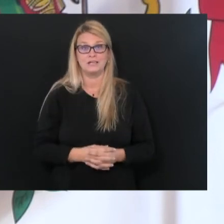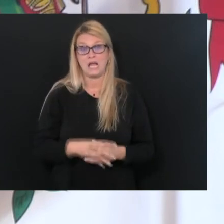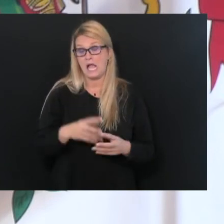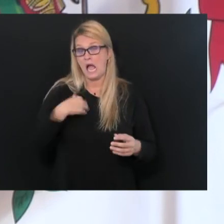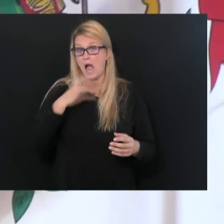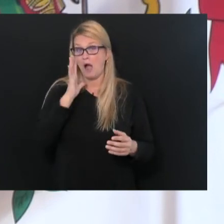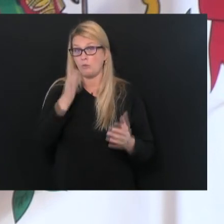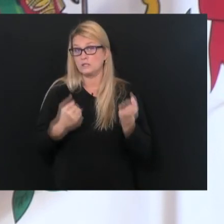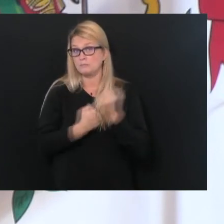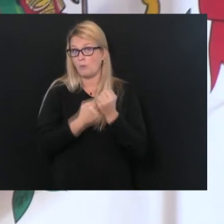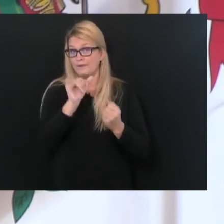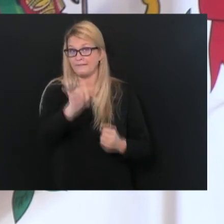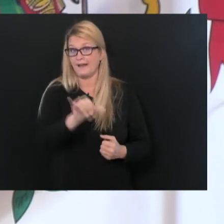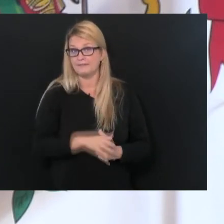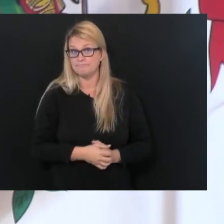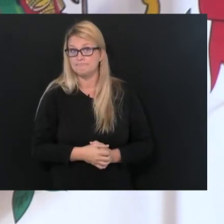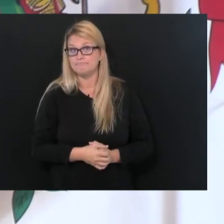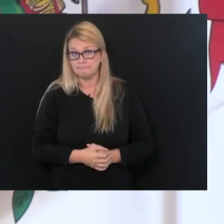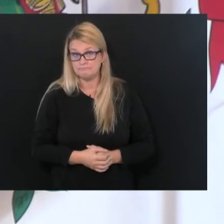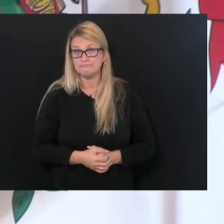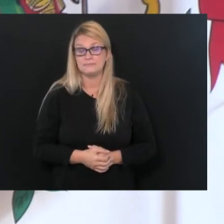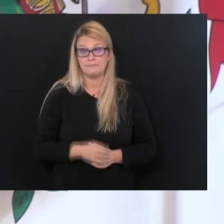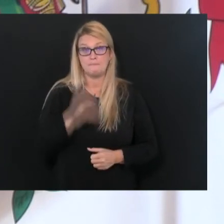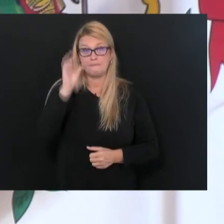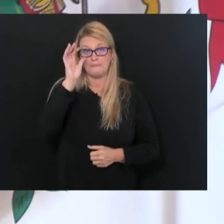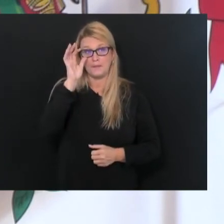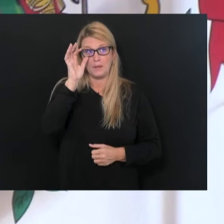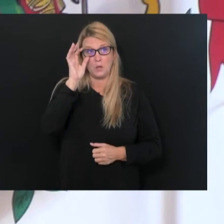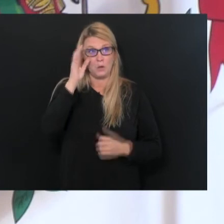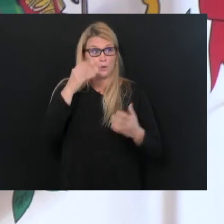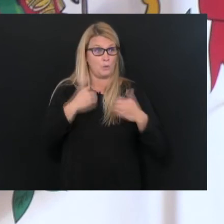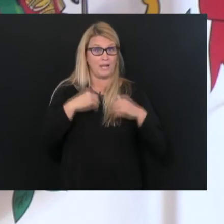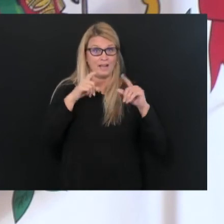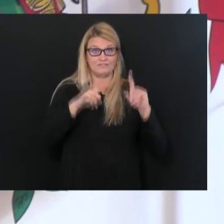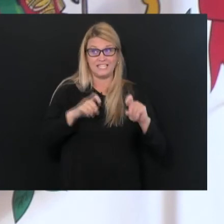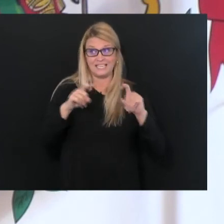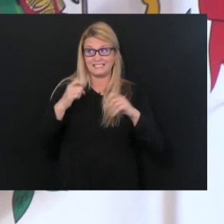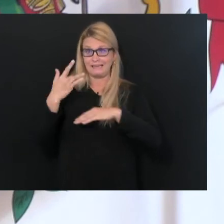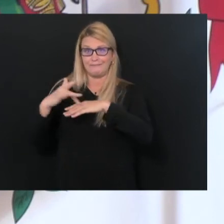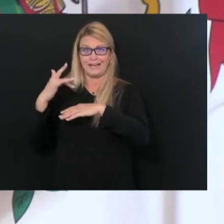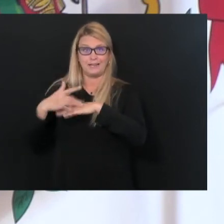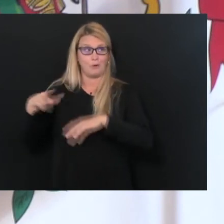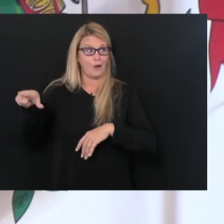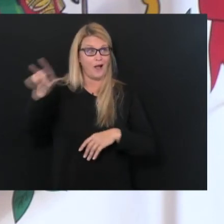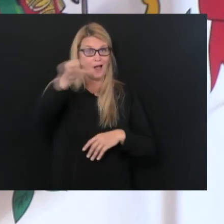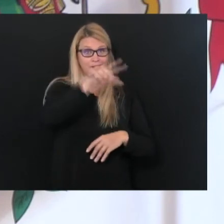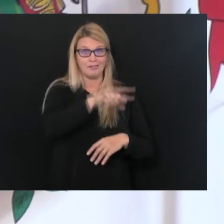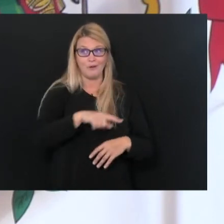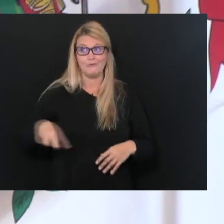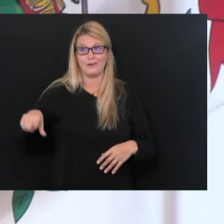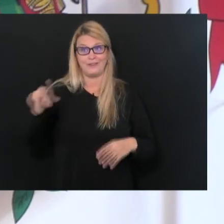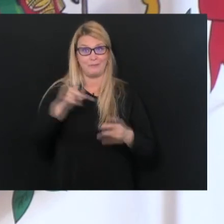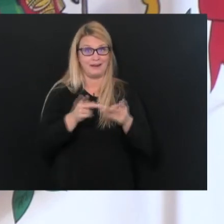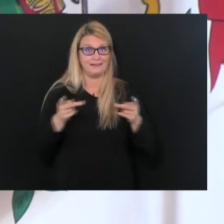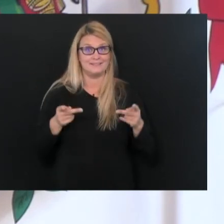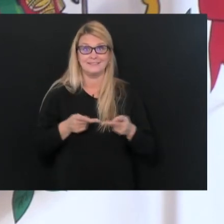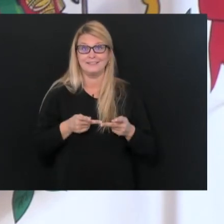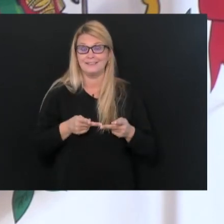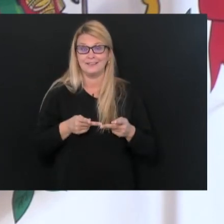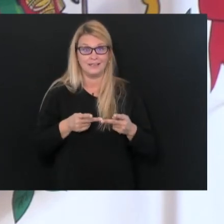it, and from the standpoint of testing, you got testing available everywhere. If they're really